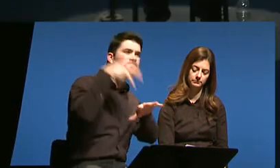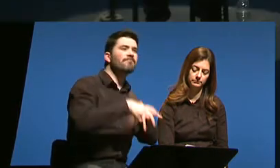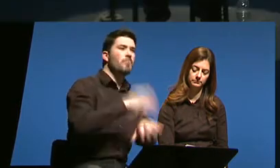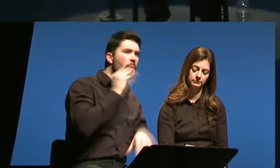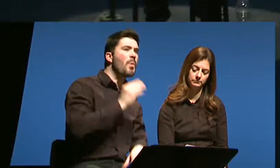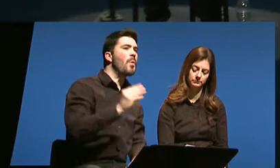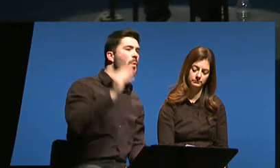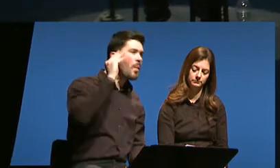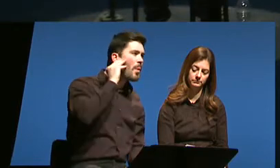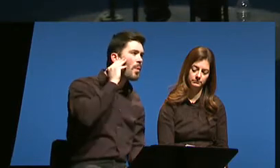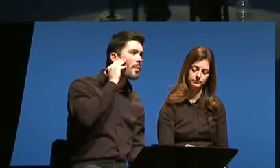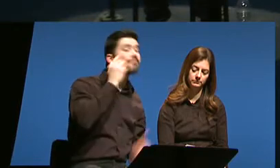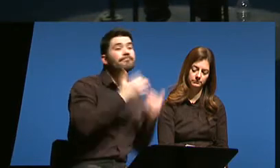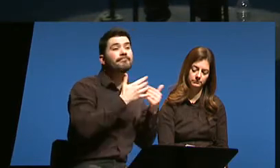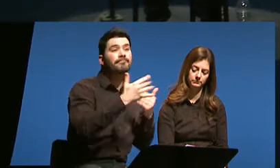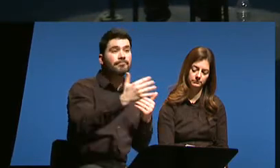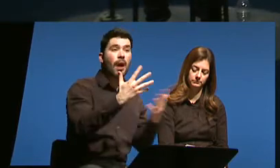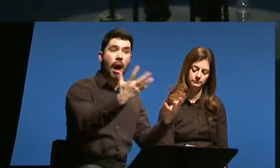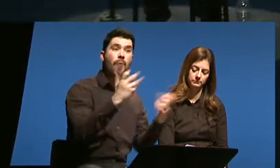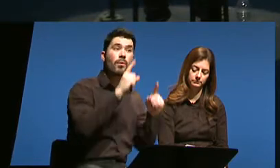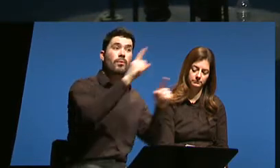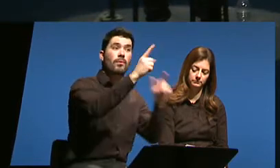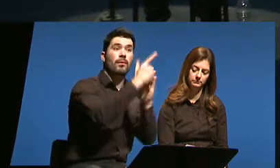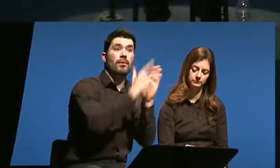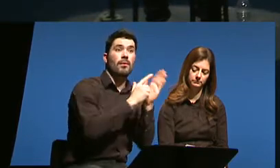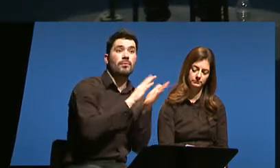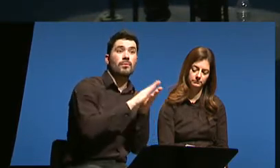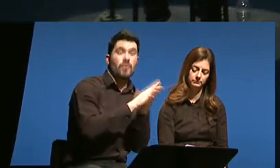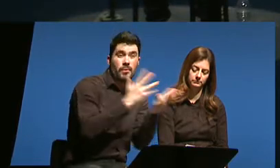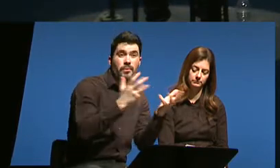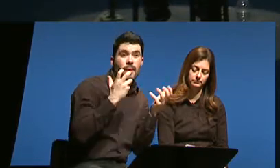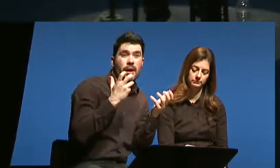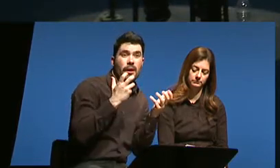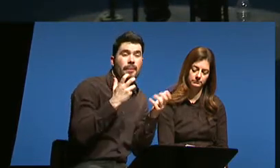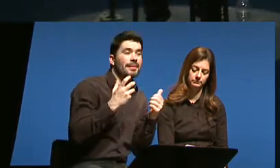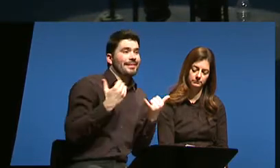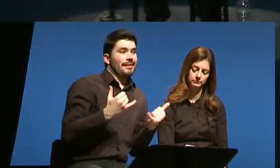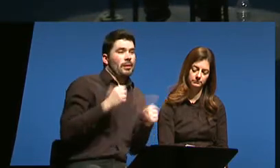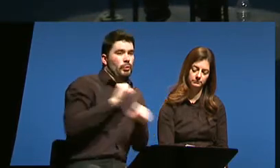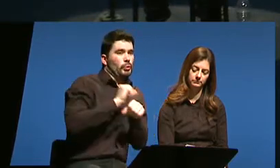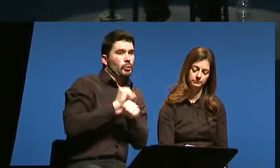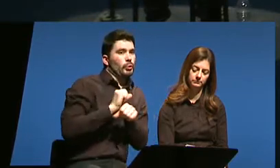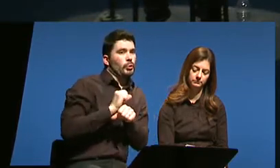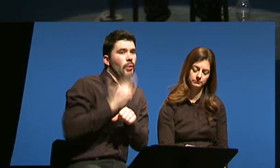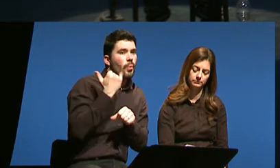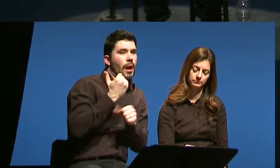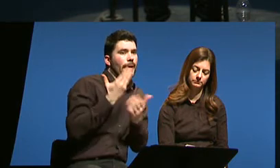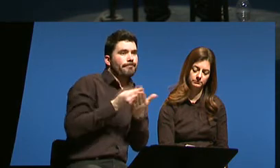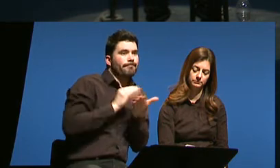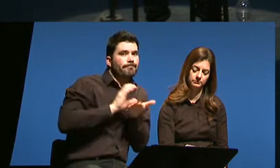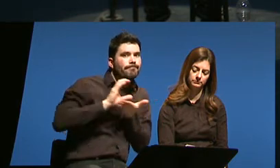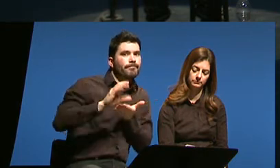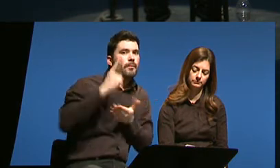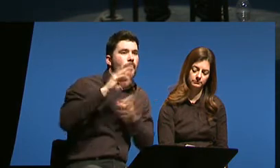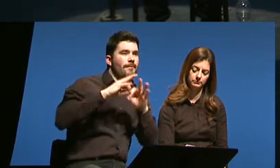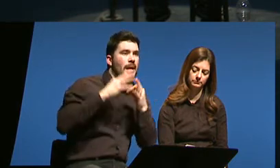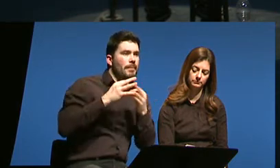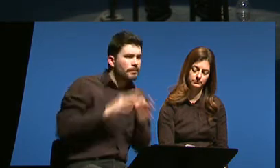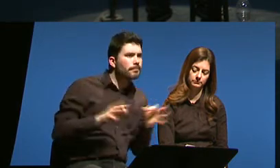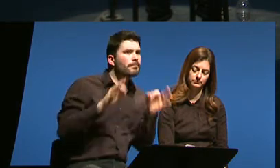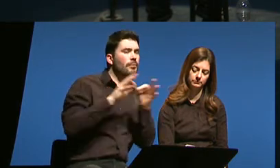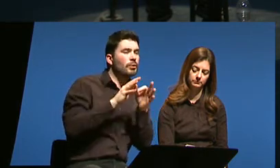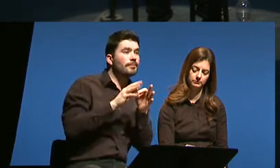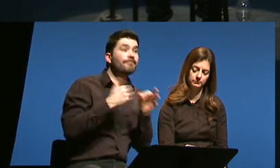home. Eventually, I want to go to law school, but I have to get a job to support my family first. It is important.